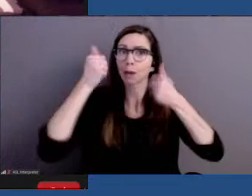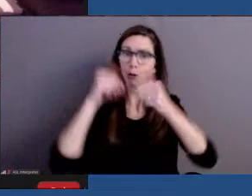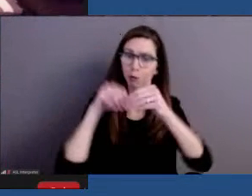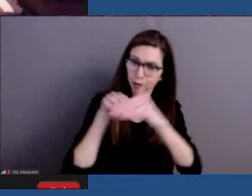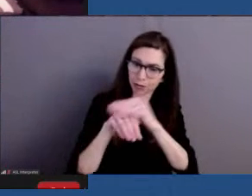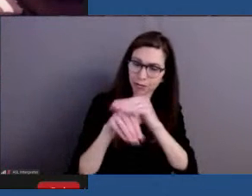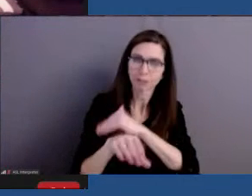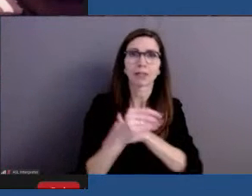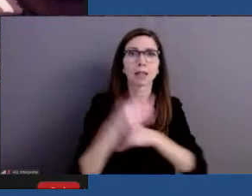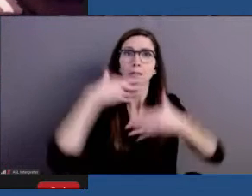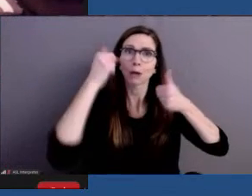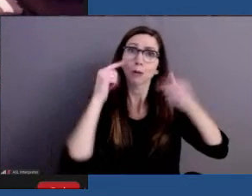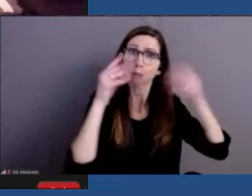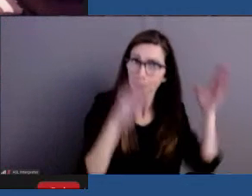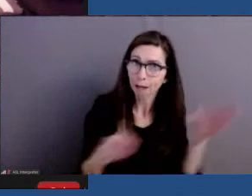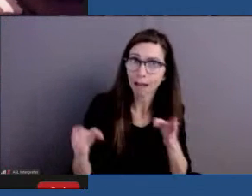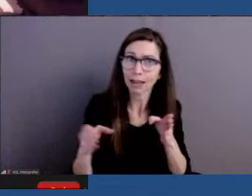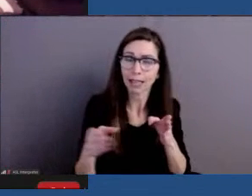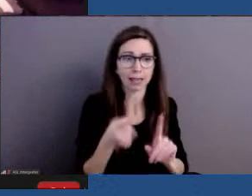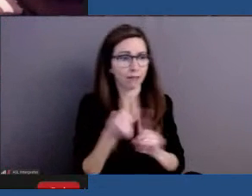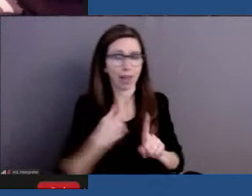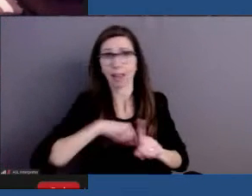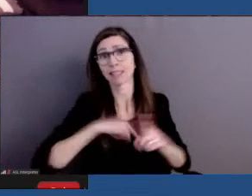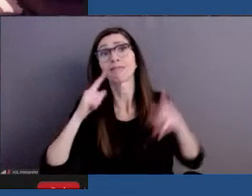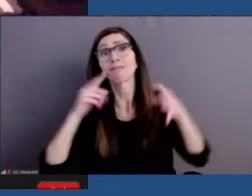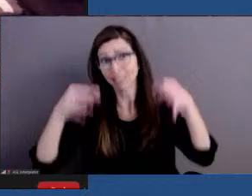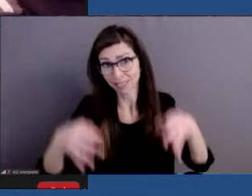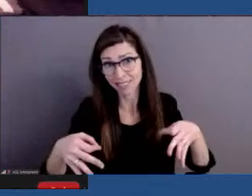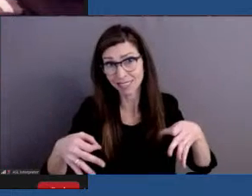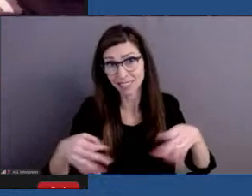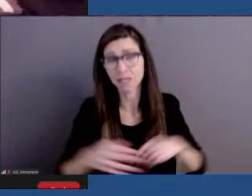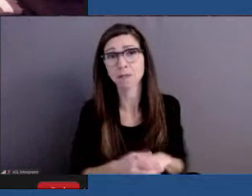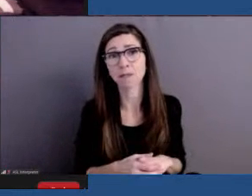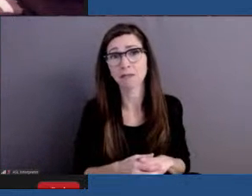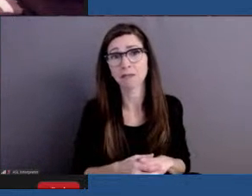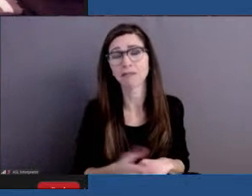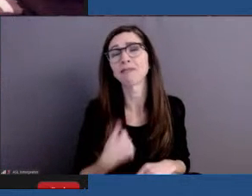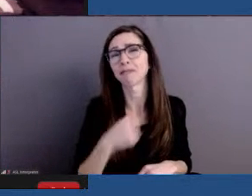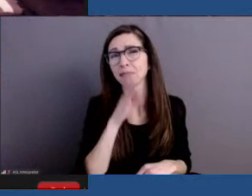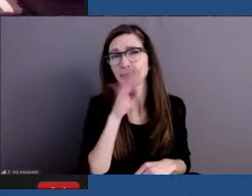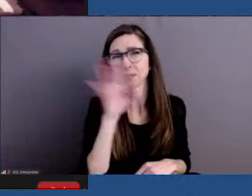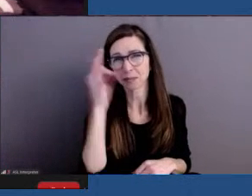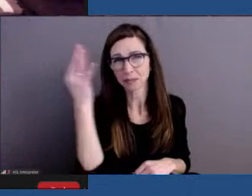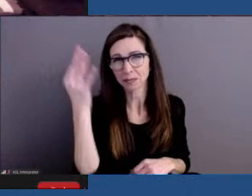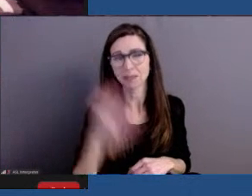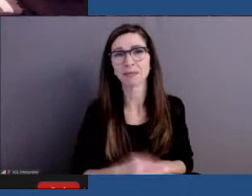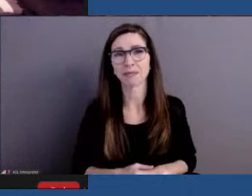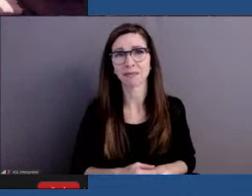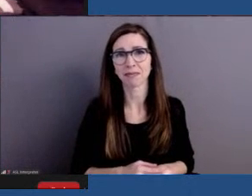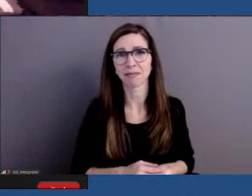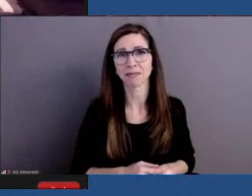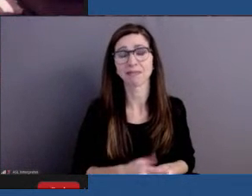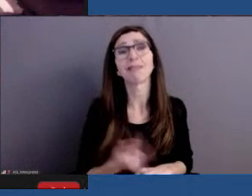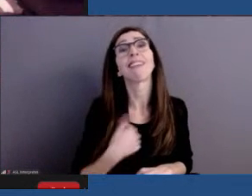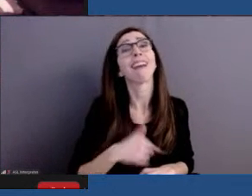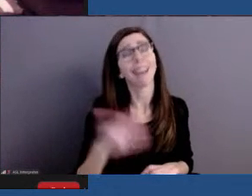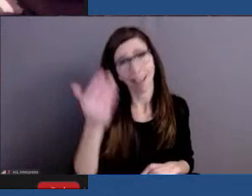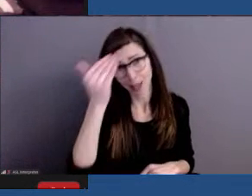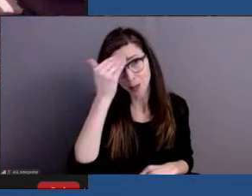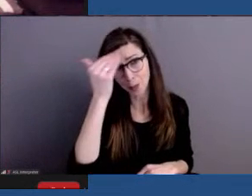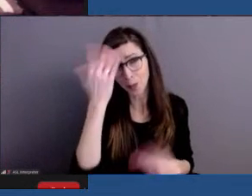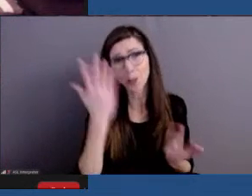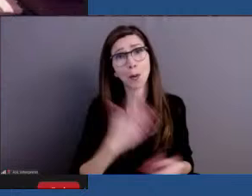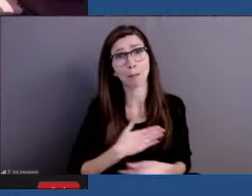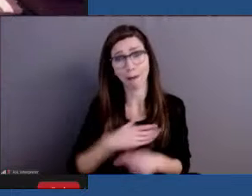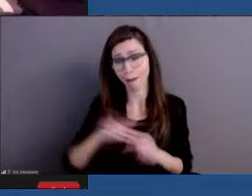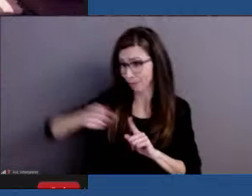decision-making. Je sais que notre comité et mes collègues m'ont déjà entendu dire cela. I know that my